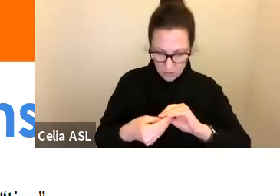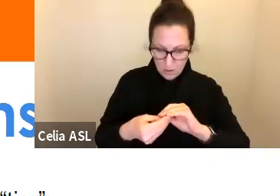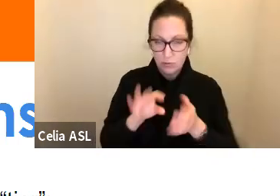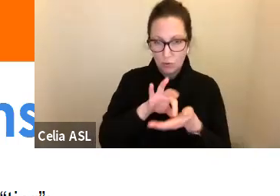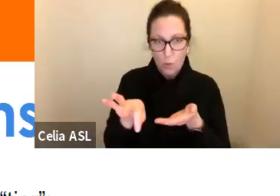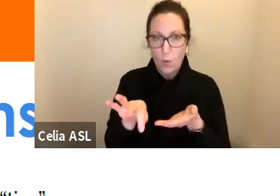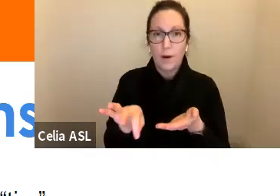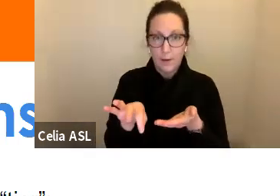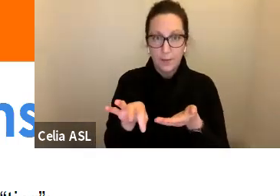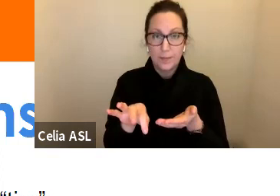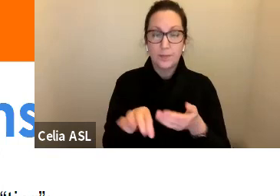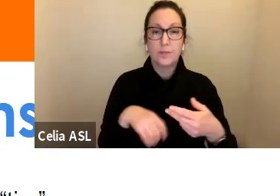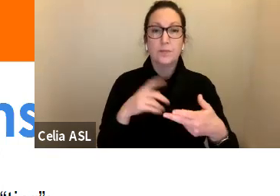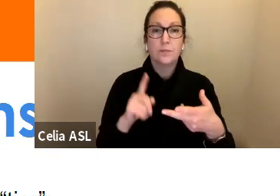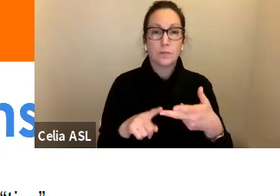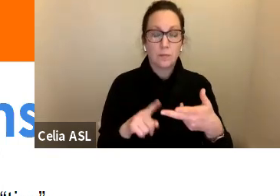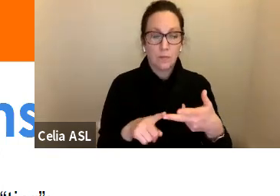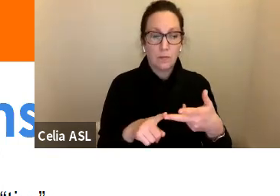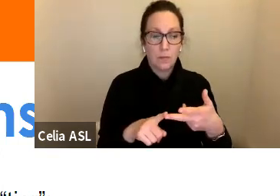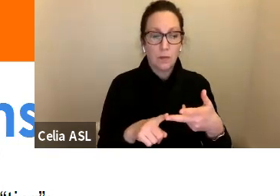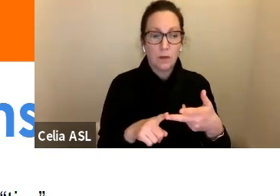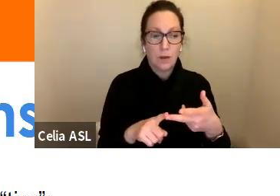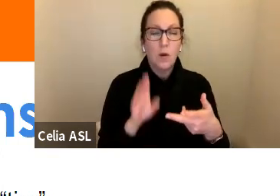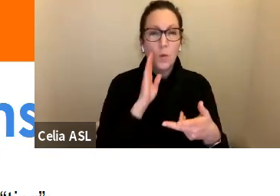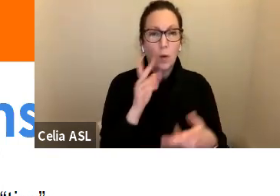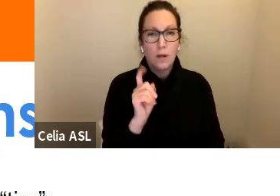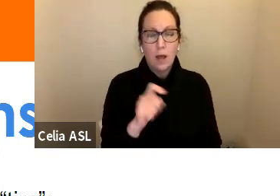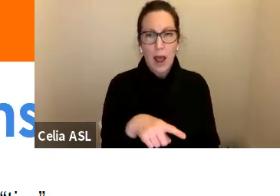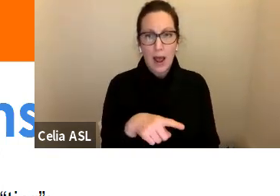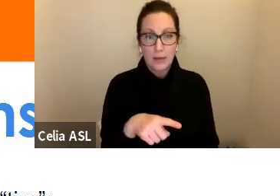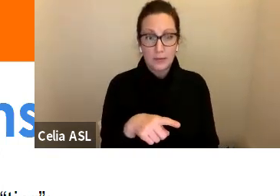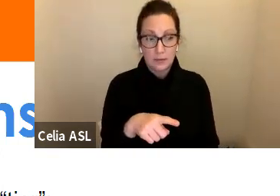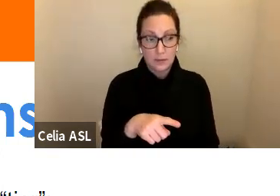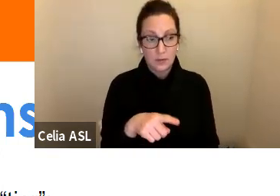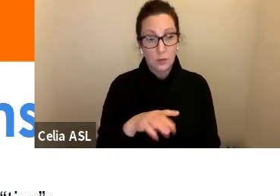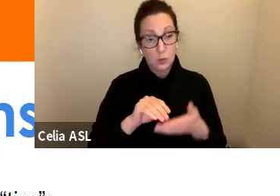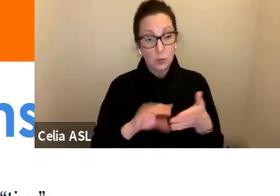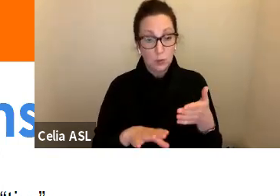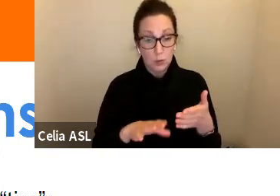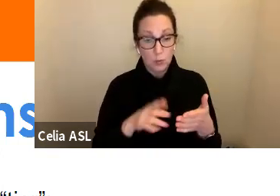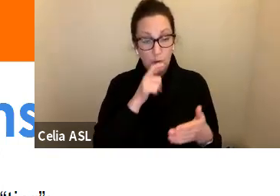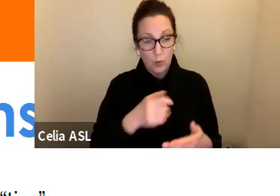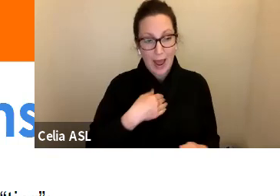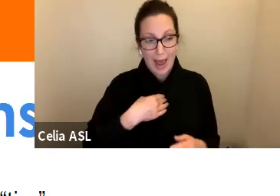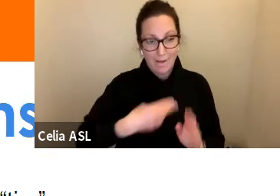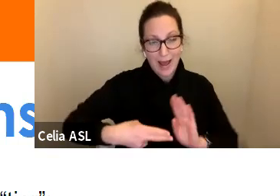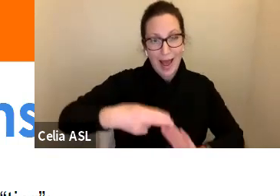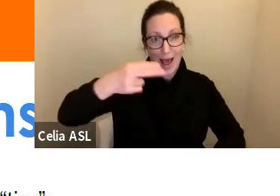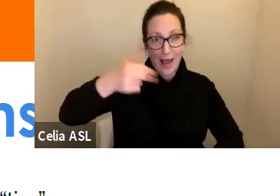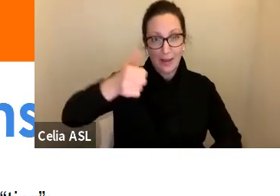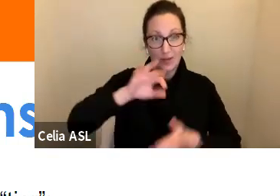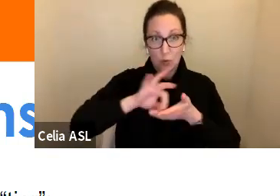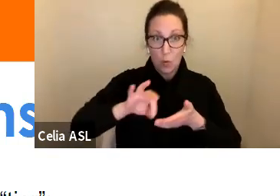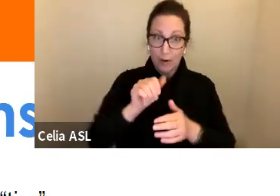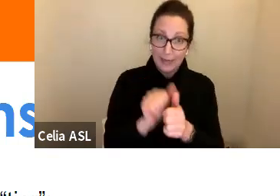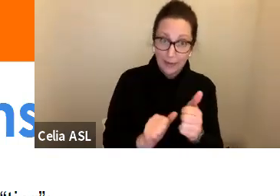to know. And also get confirmation that students with the highest score in each tier have